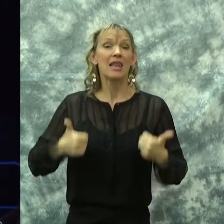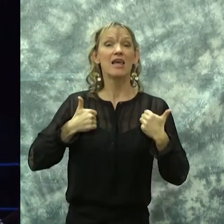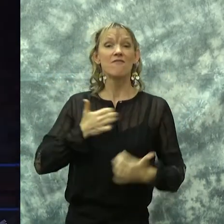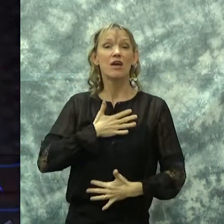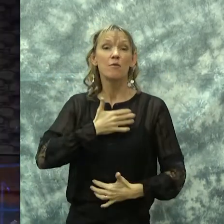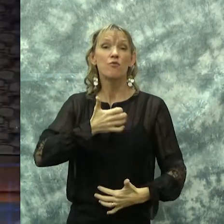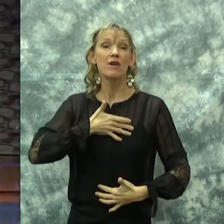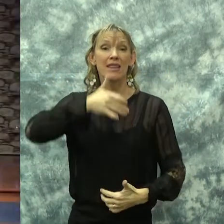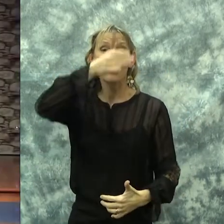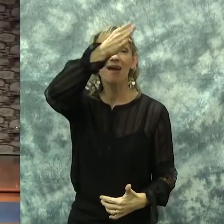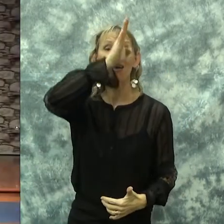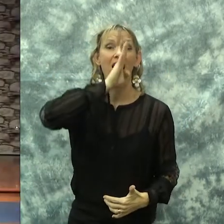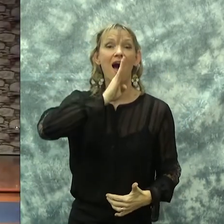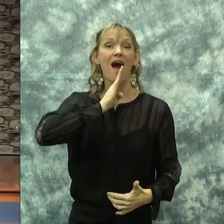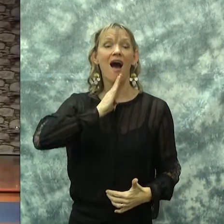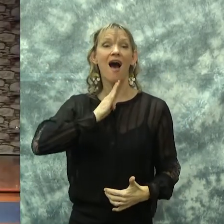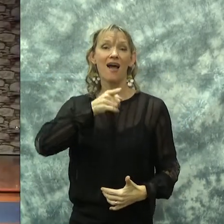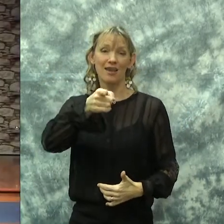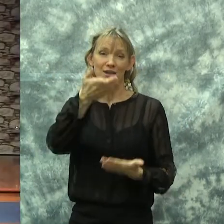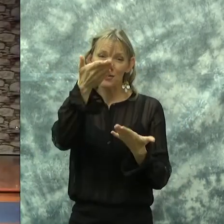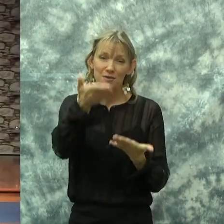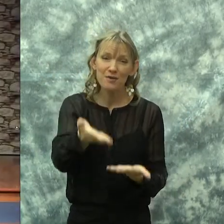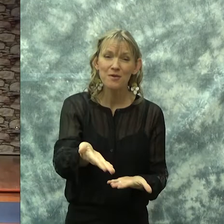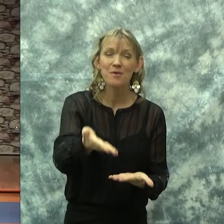breathing God.